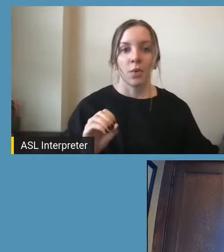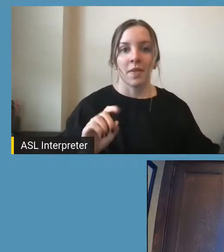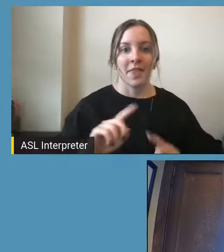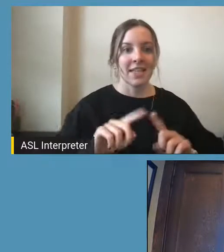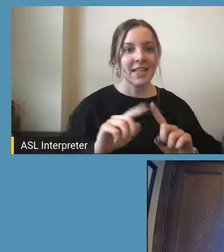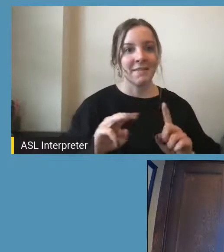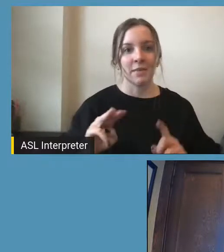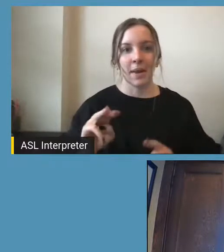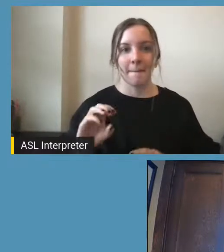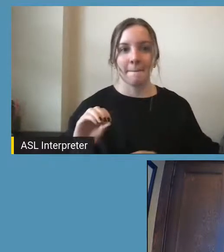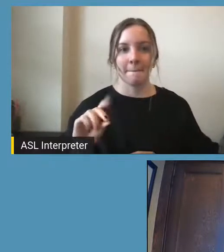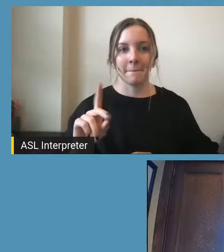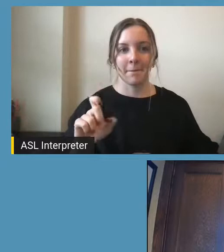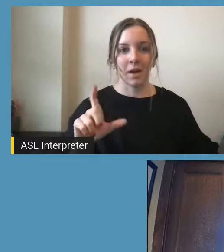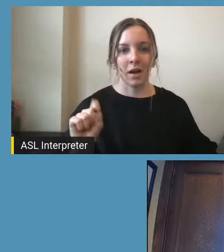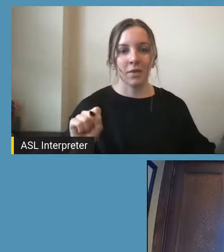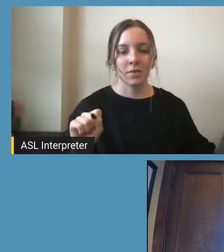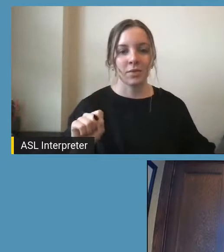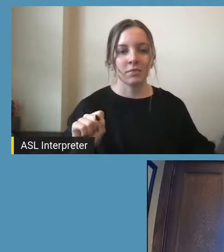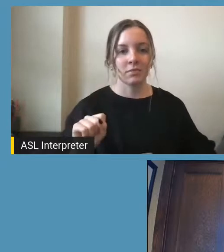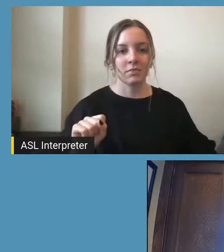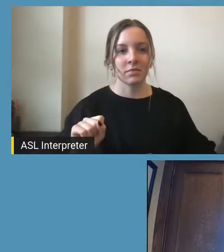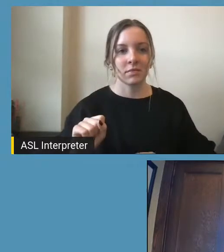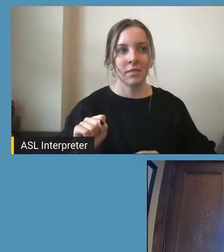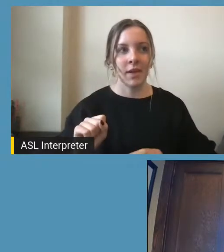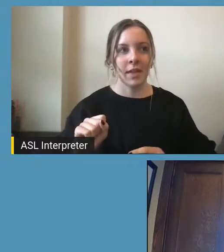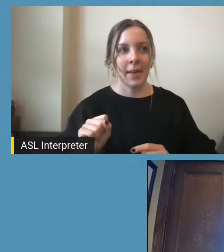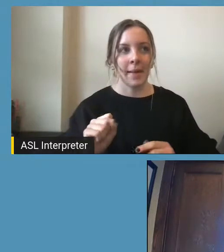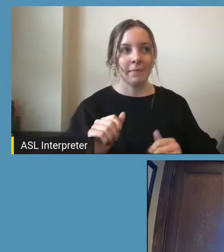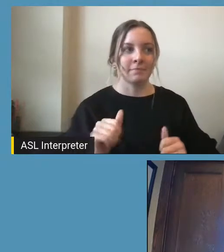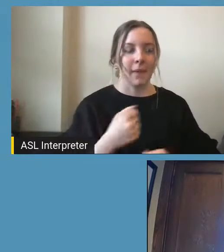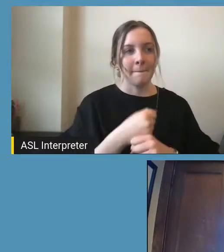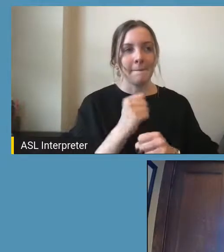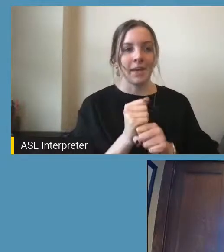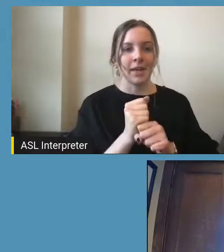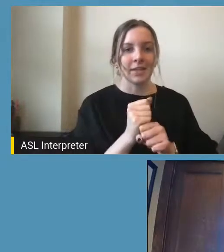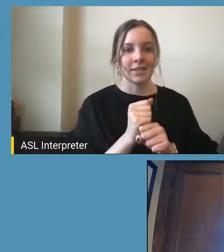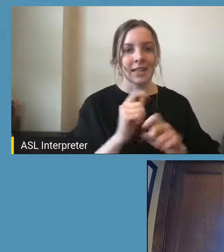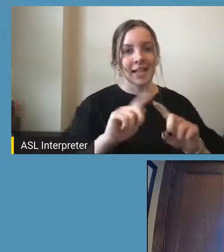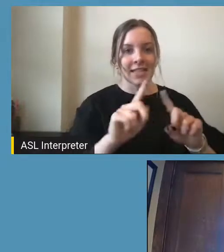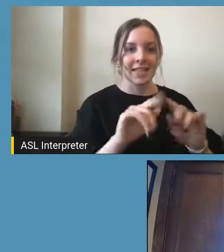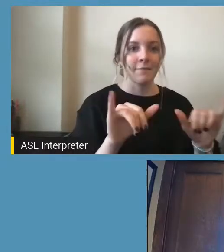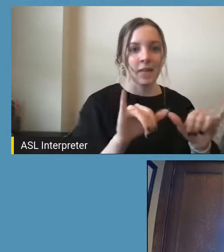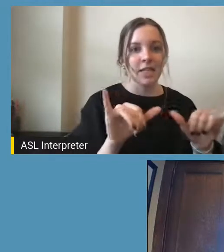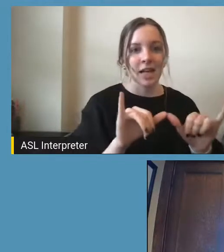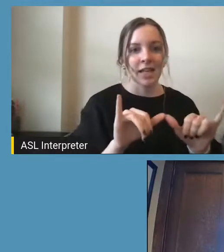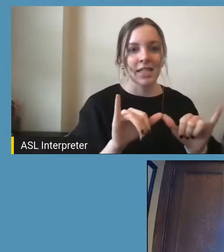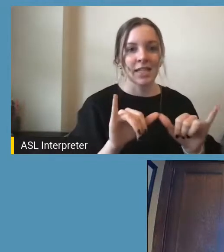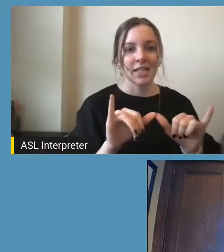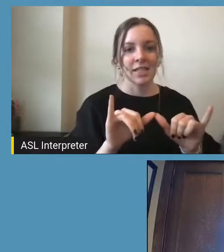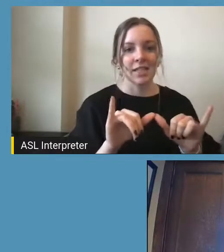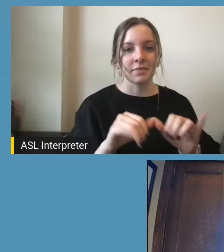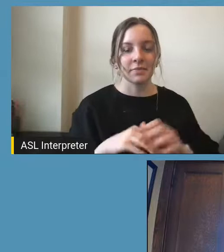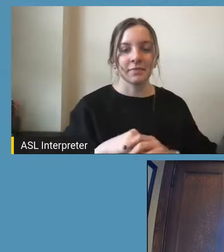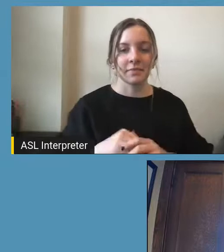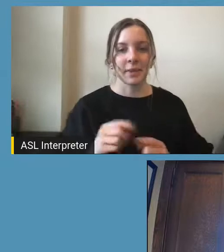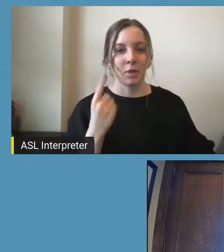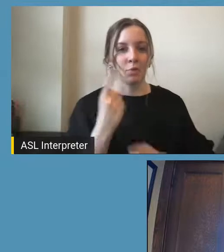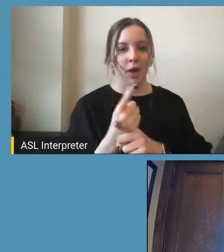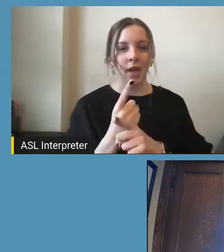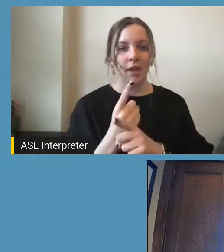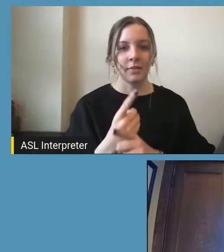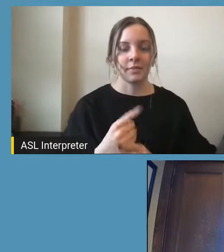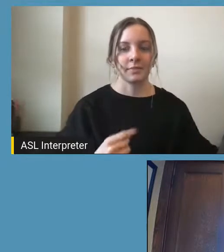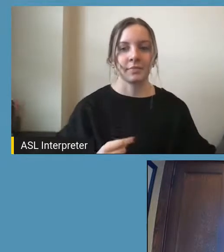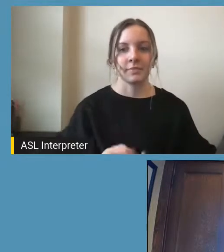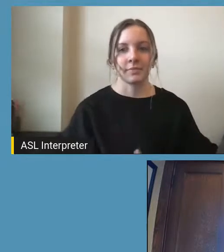thing for the women. So yes, I think it's also with, as I say, the 3D look scanning,